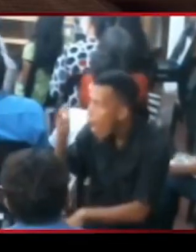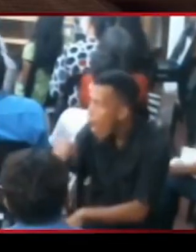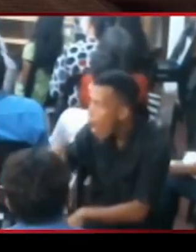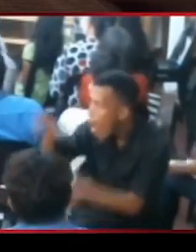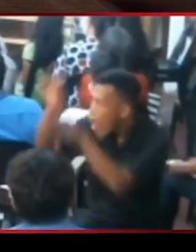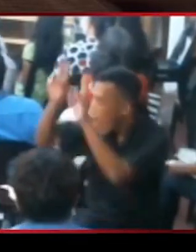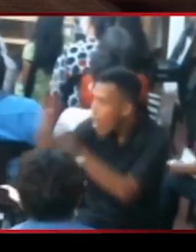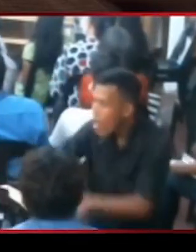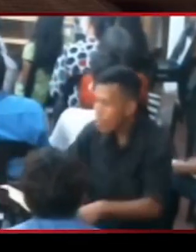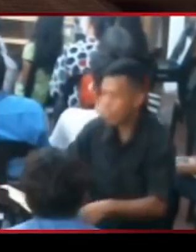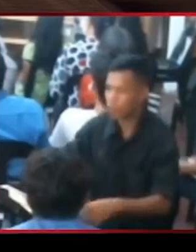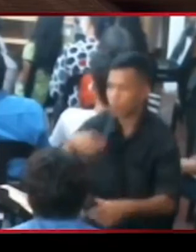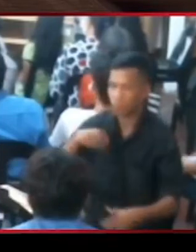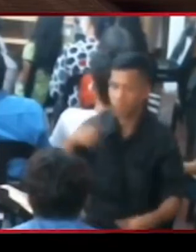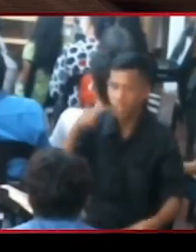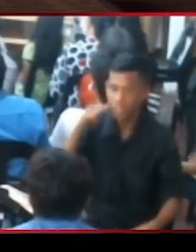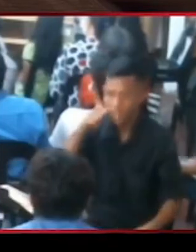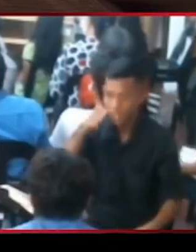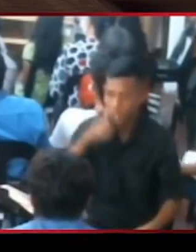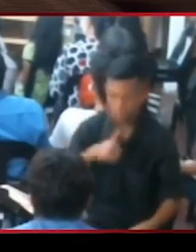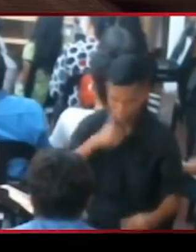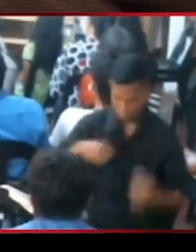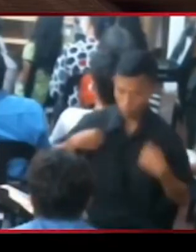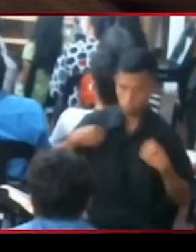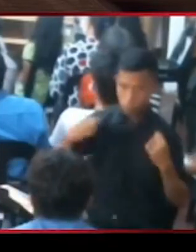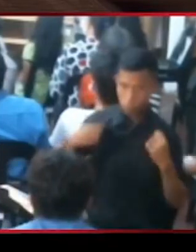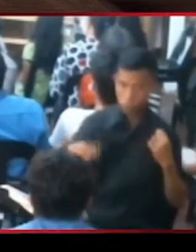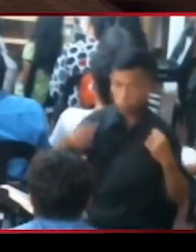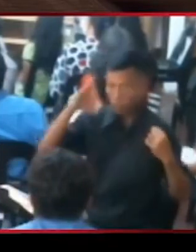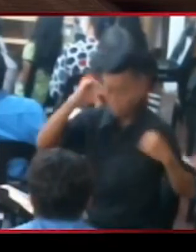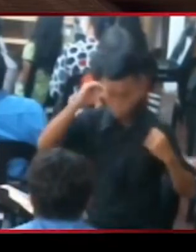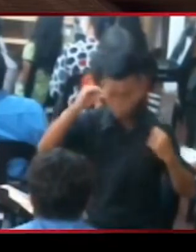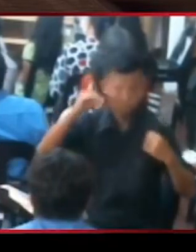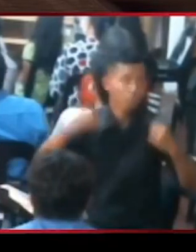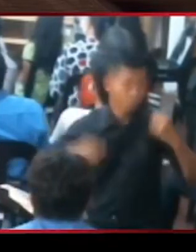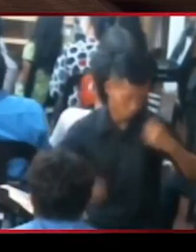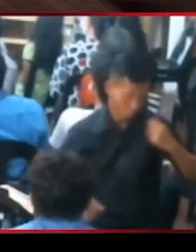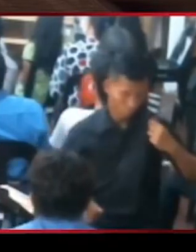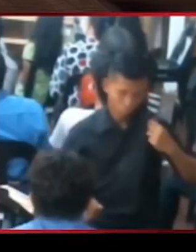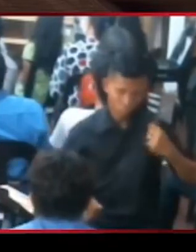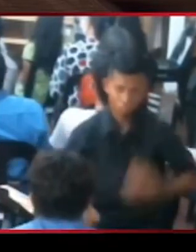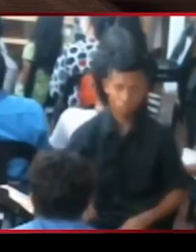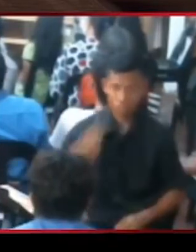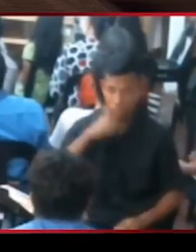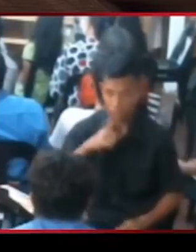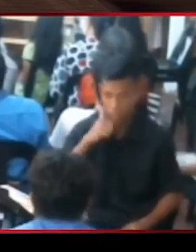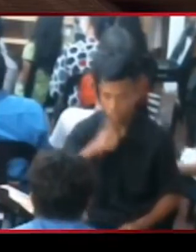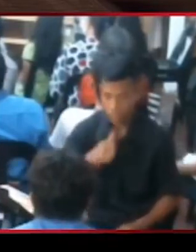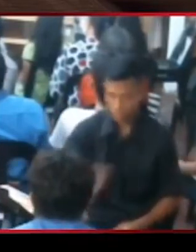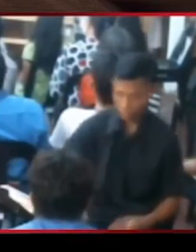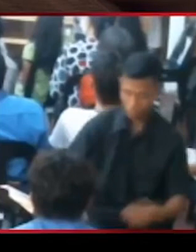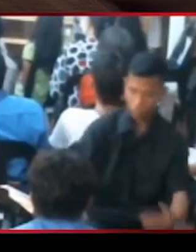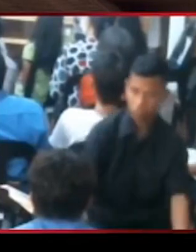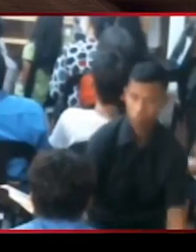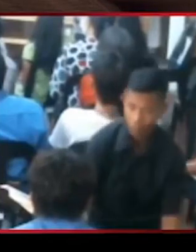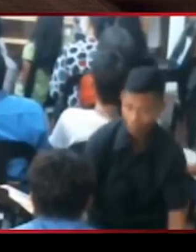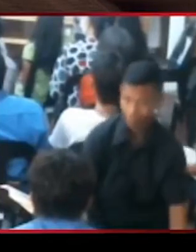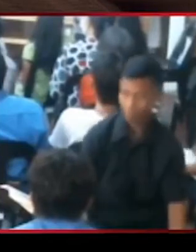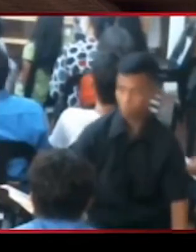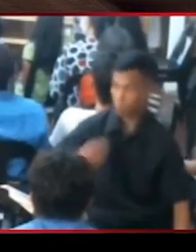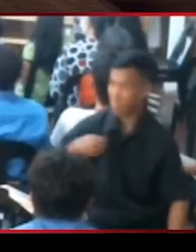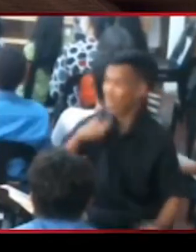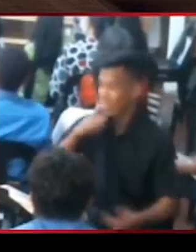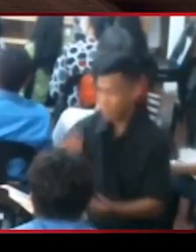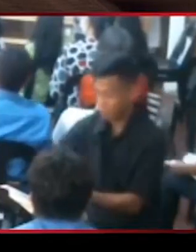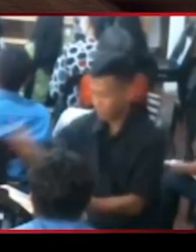and a woman wearing a man's pants, or a woman or a man wearing a woman's blouse. I don't buy that. And